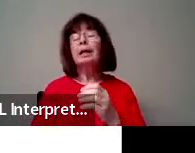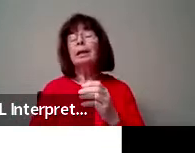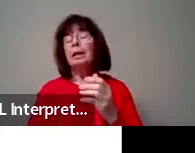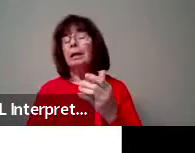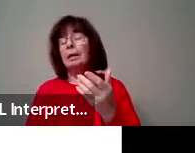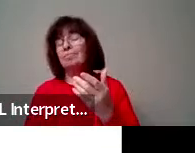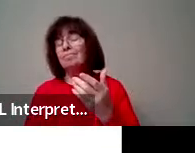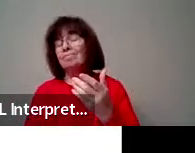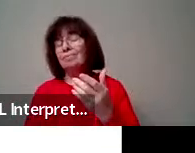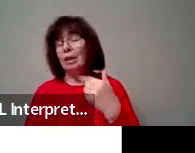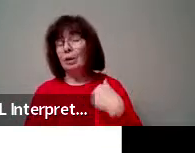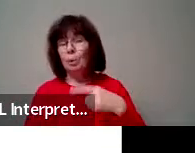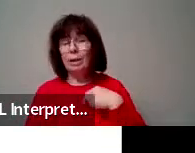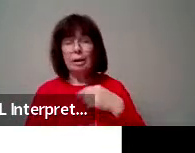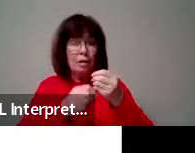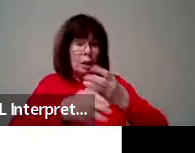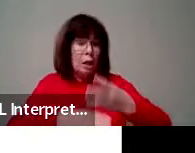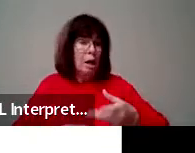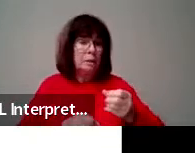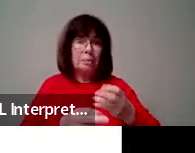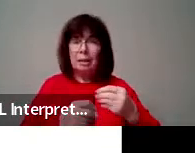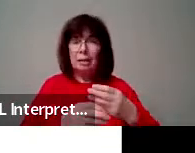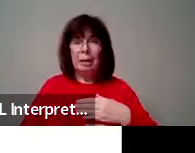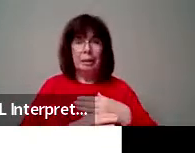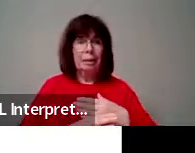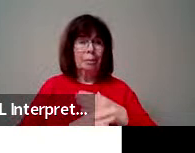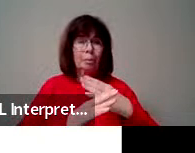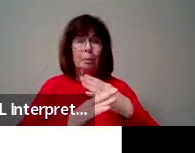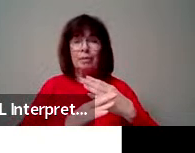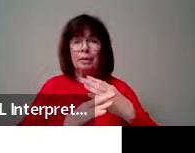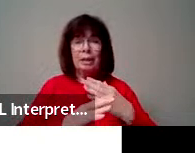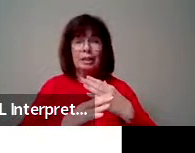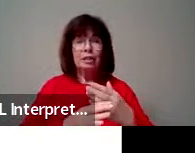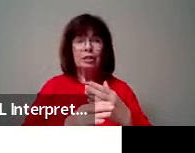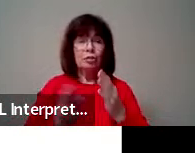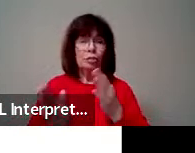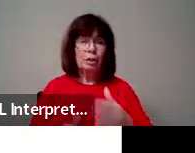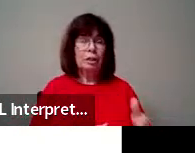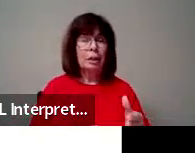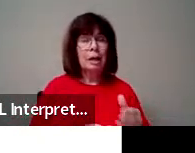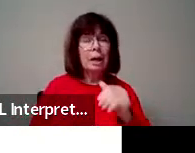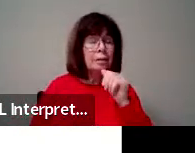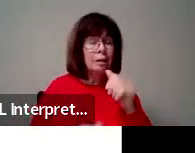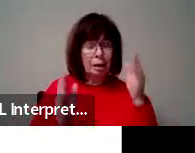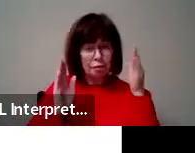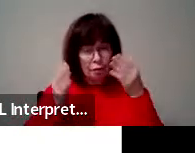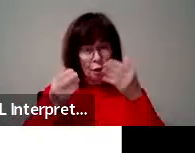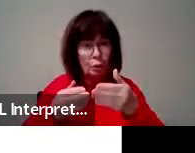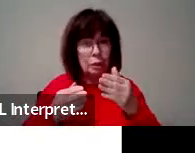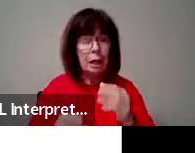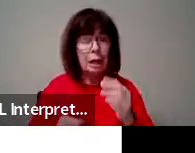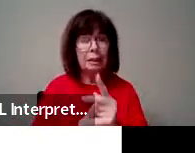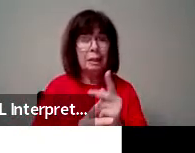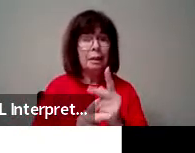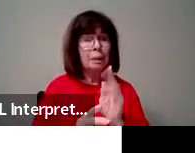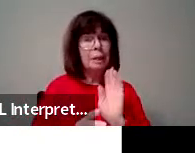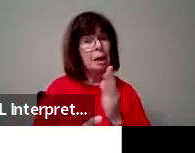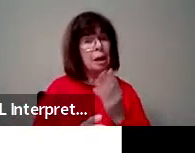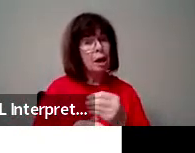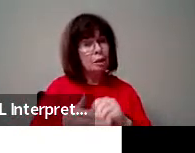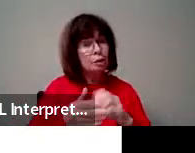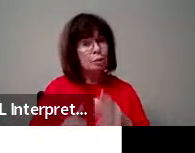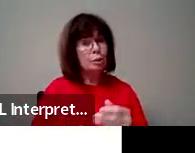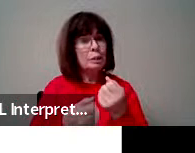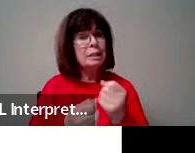primary prevention strategies due to fear of backlash rather than focusing on keeping our students, the pediatric public health population, safe. With flu